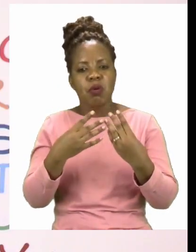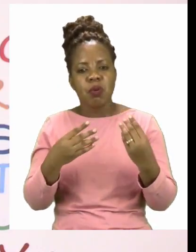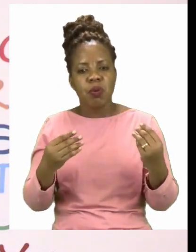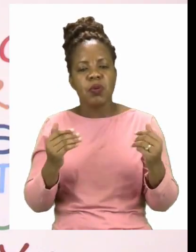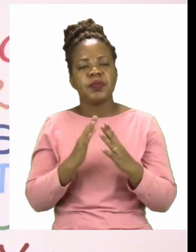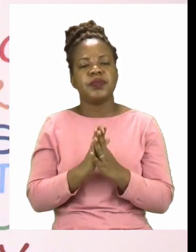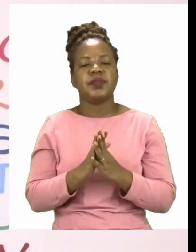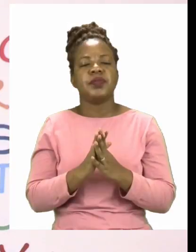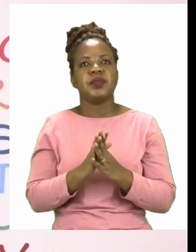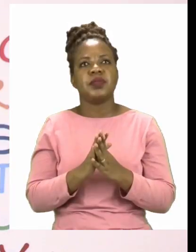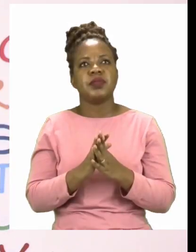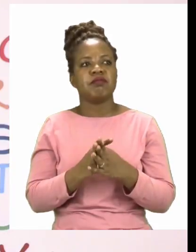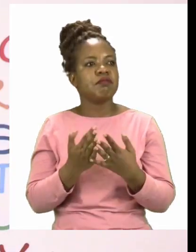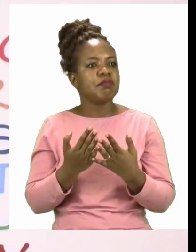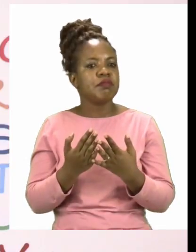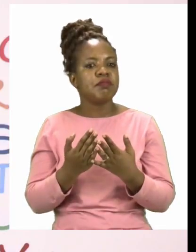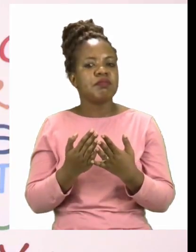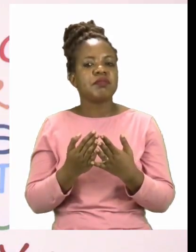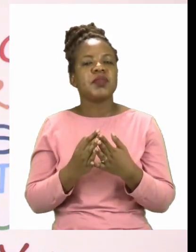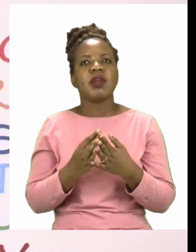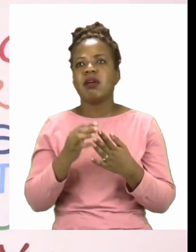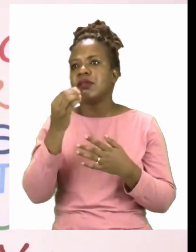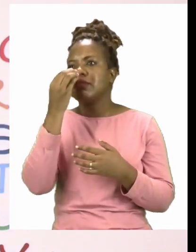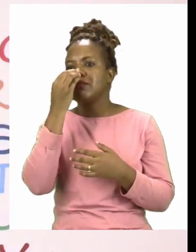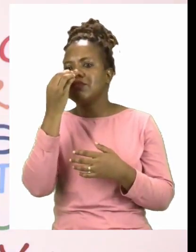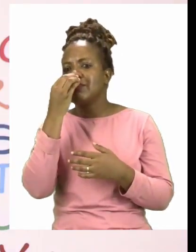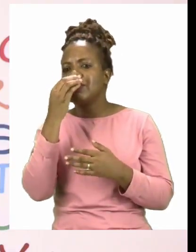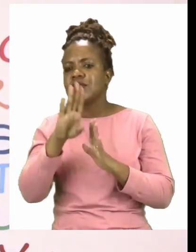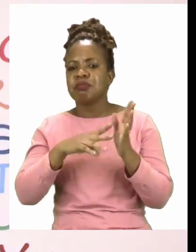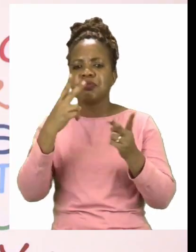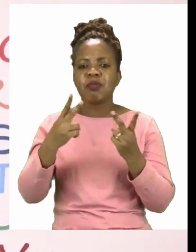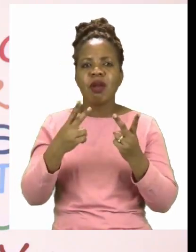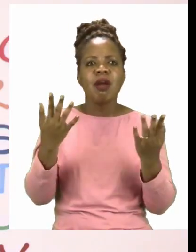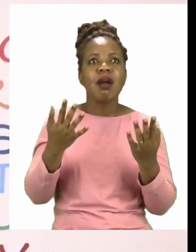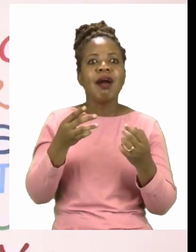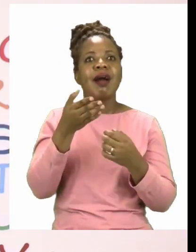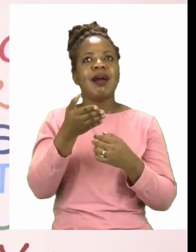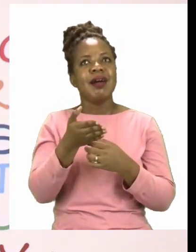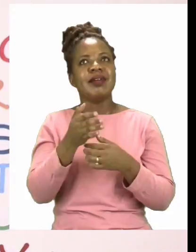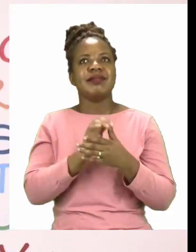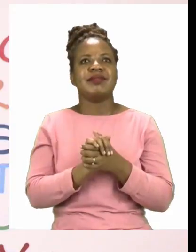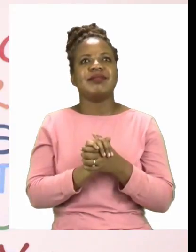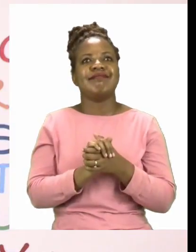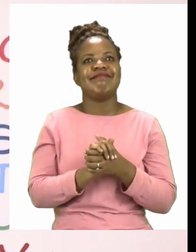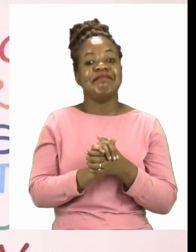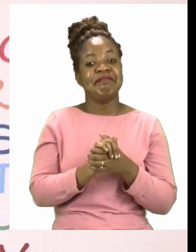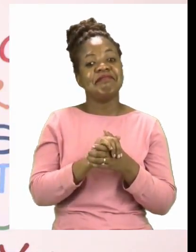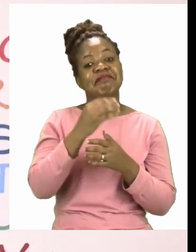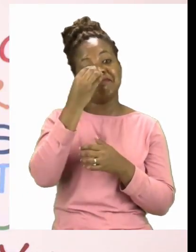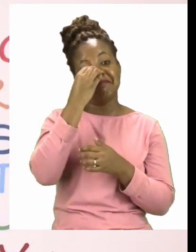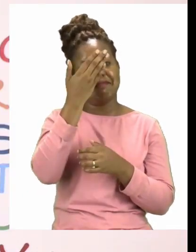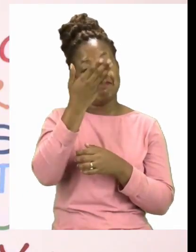Sashi said he was coming to visit me. Sashi, where are you? Oh, there he